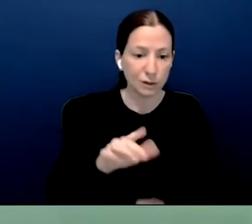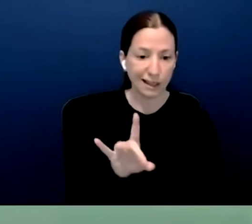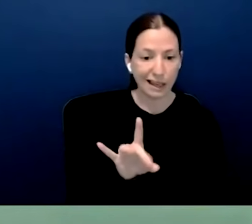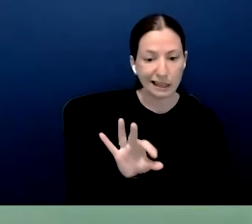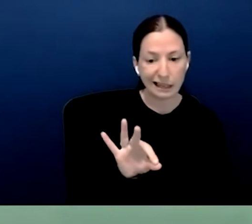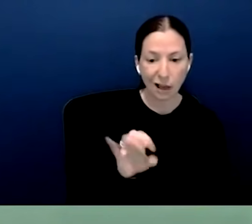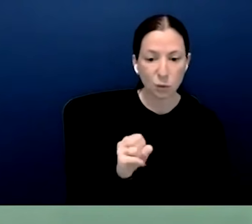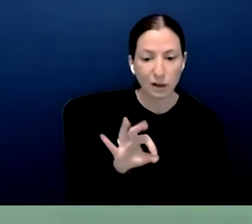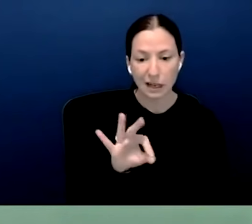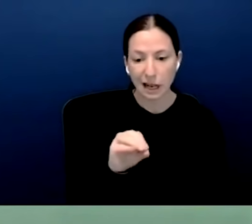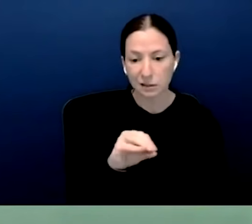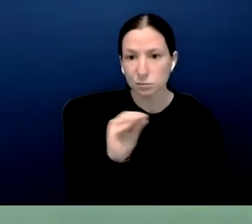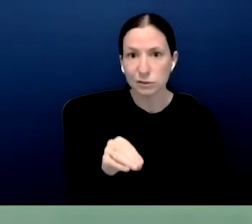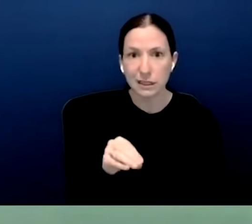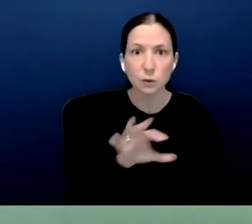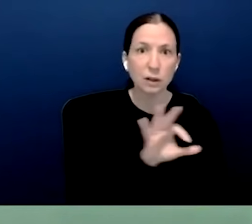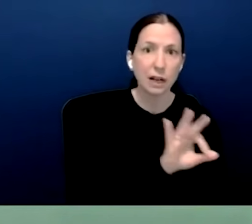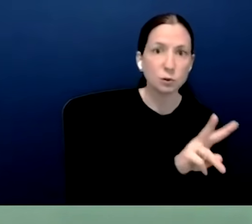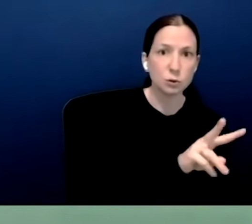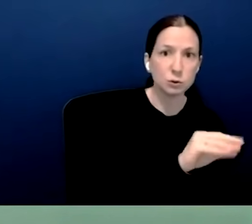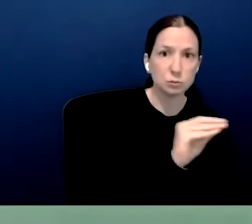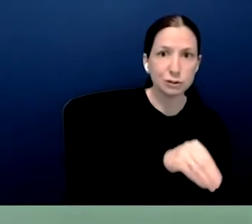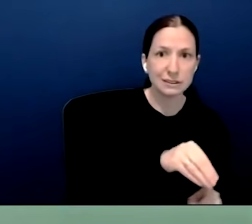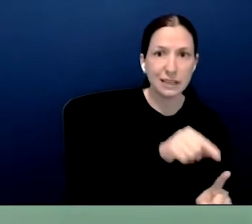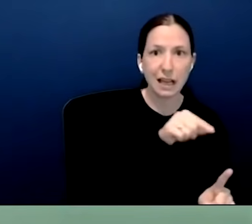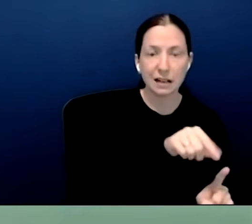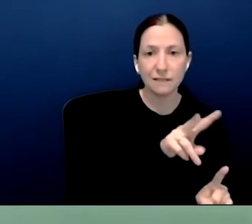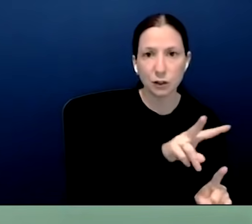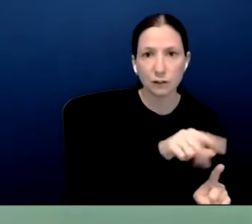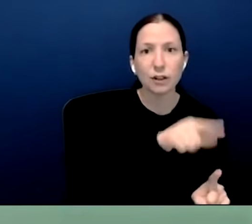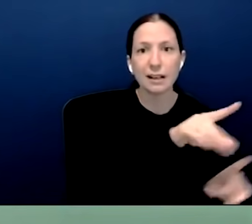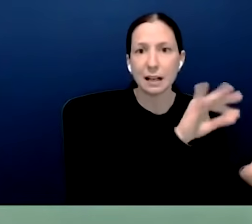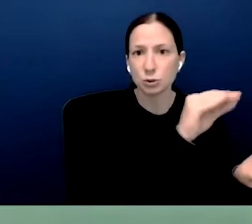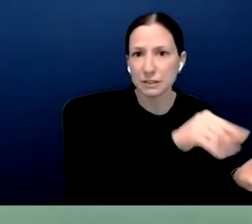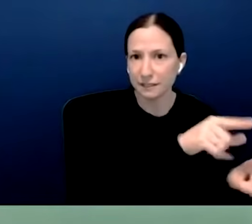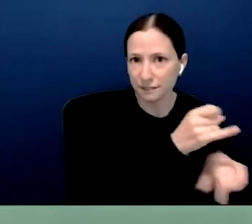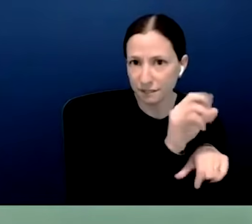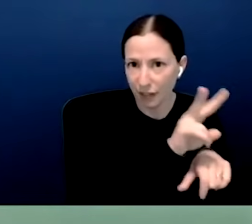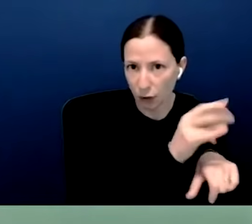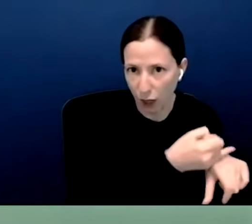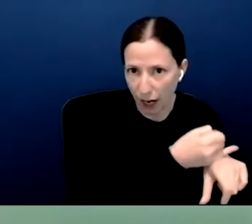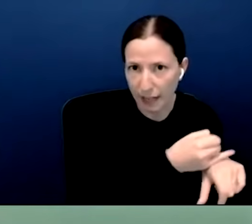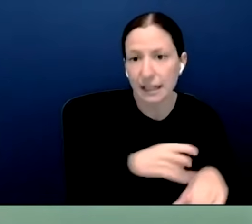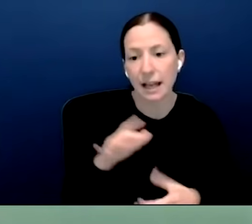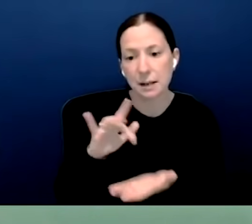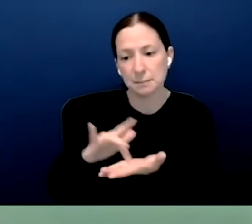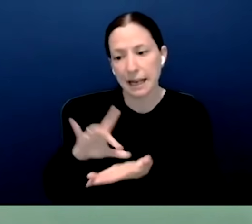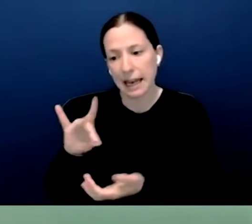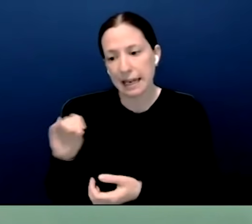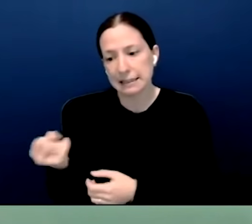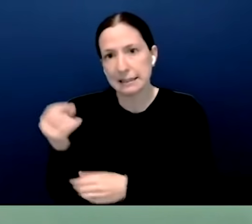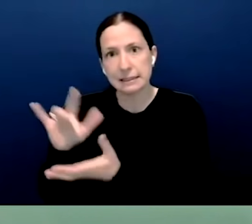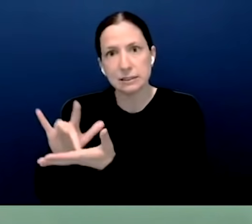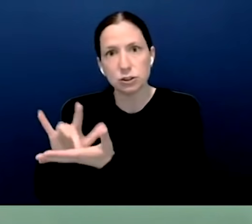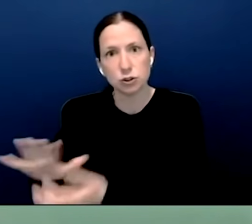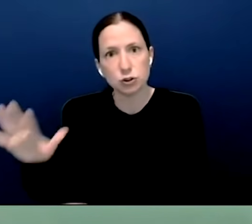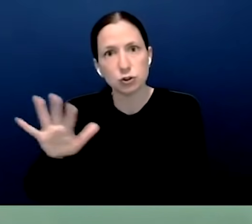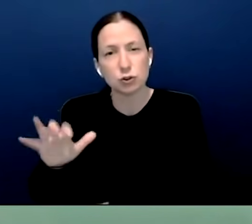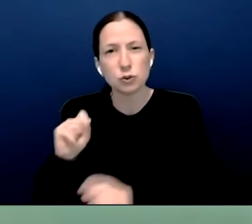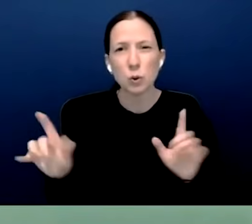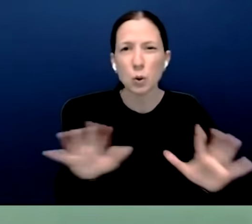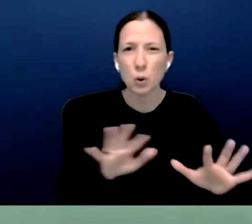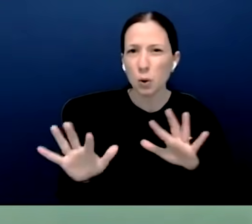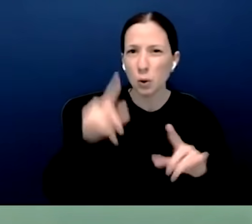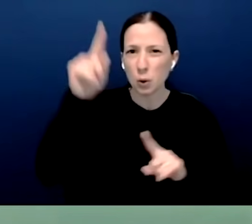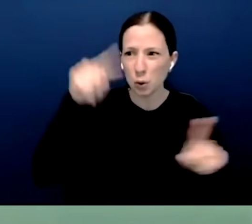Fraser Health and 92% in Vancouver Coastal Health, 90% on Vancouver Island, and the mid-80s in the Interior Health Authority. So